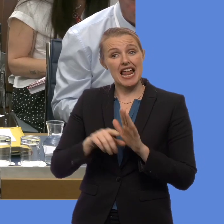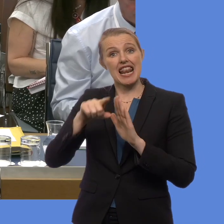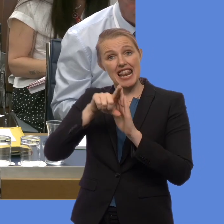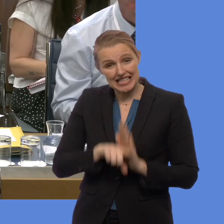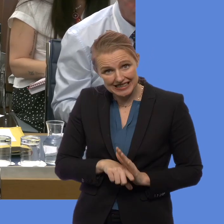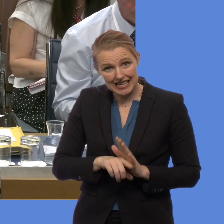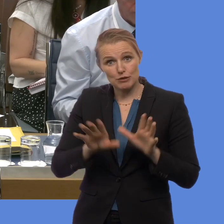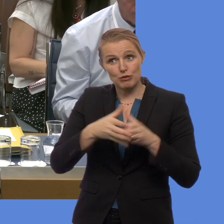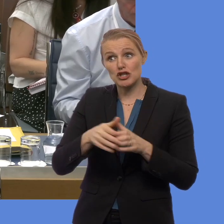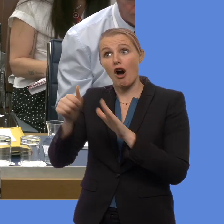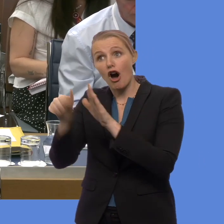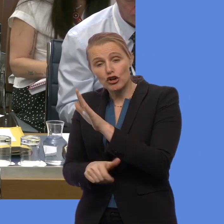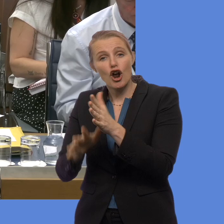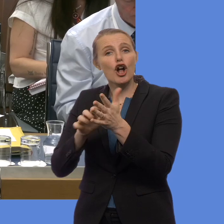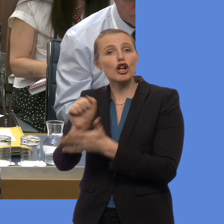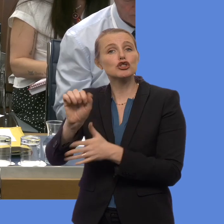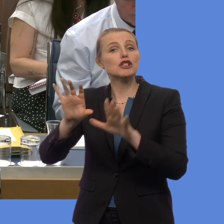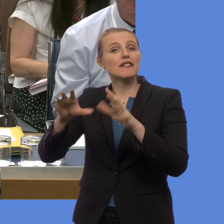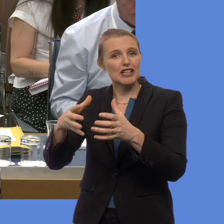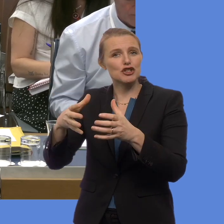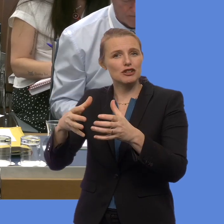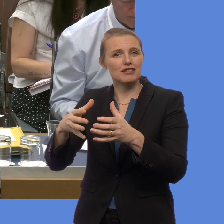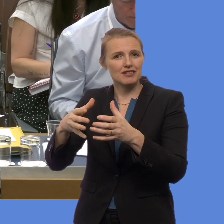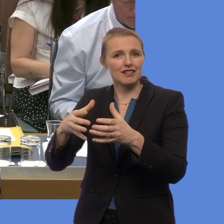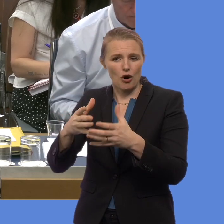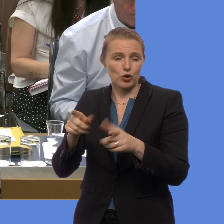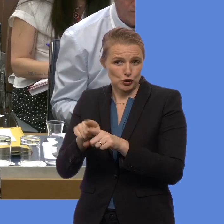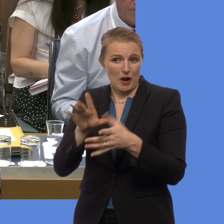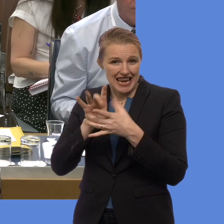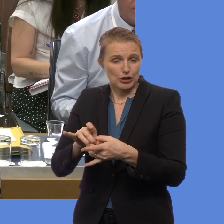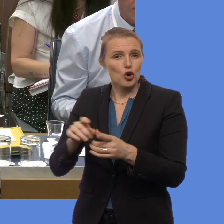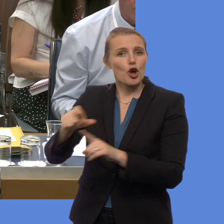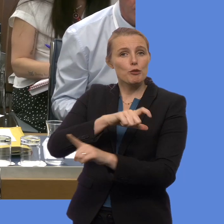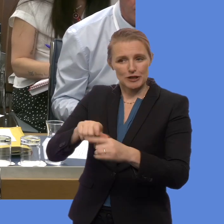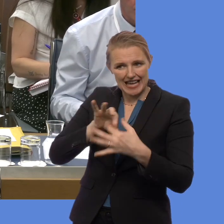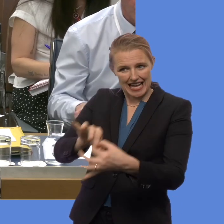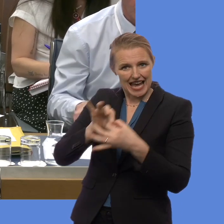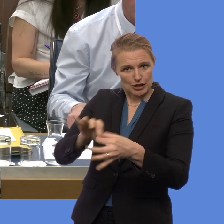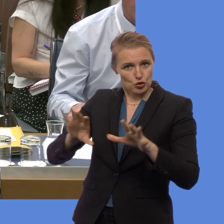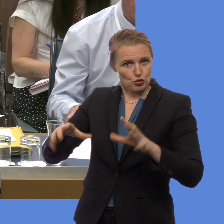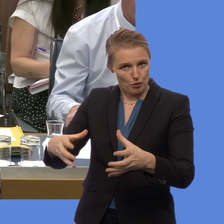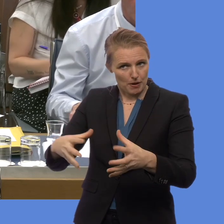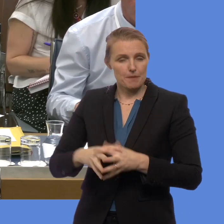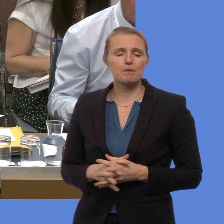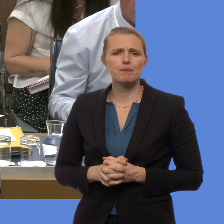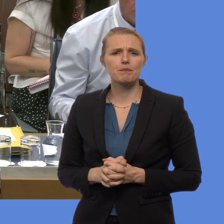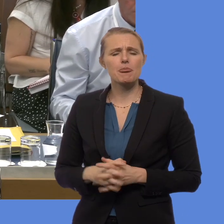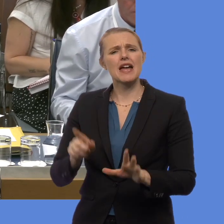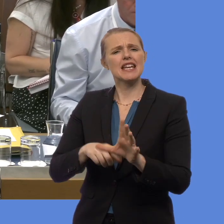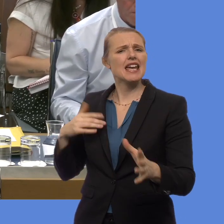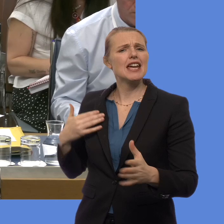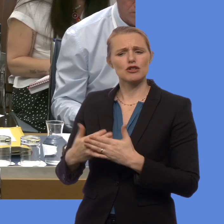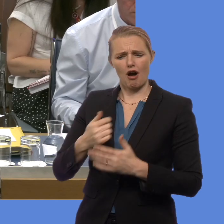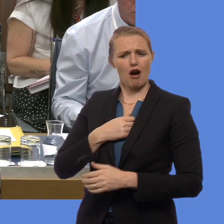Culture Division, which in turn forms part of Engaged Communities Group. Over the past number of years, branch officials